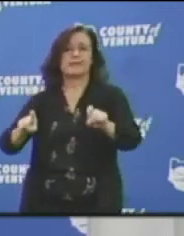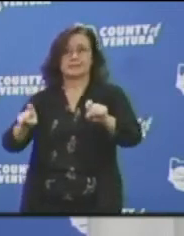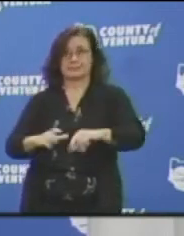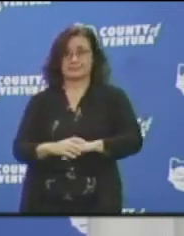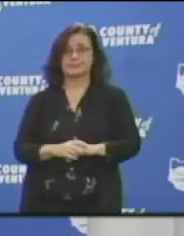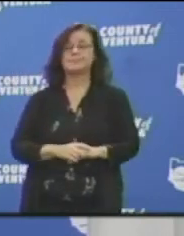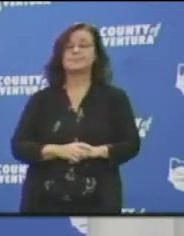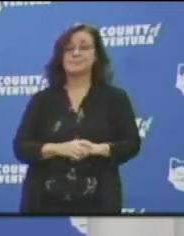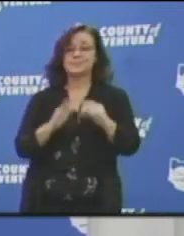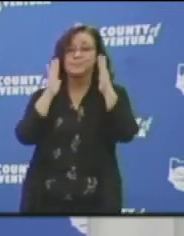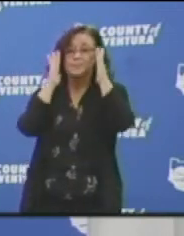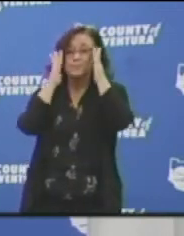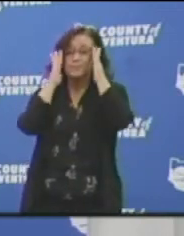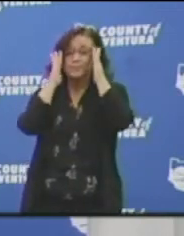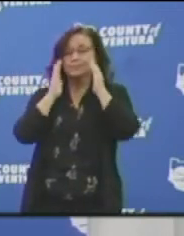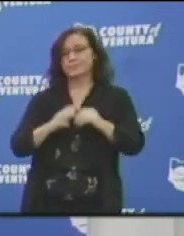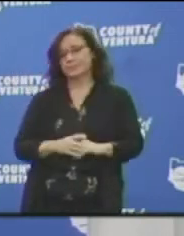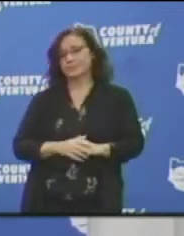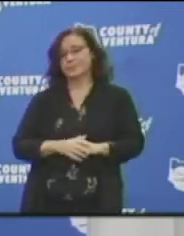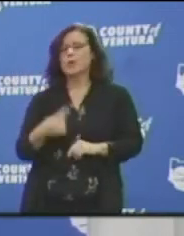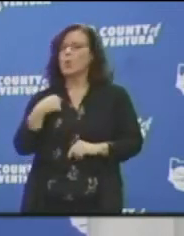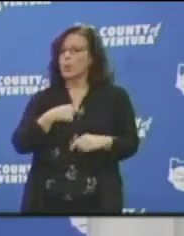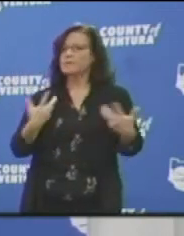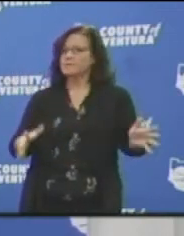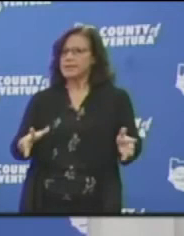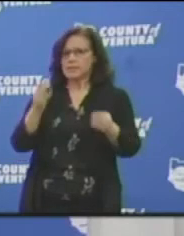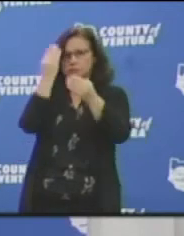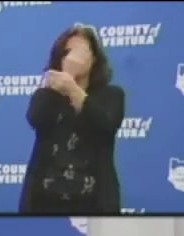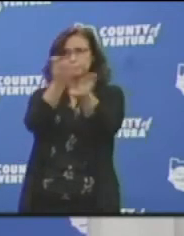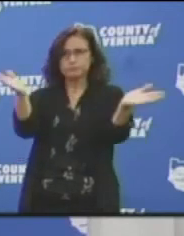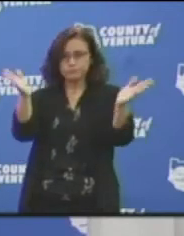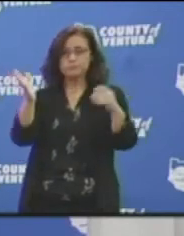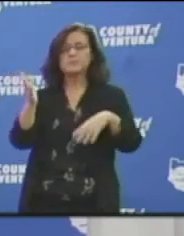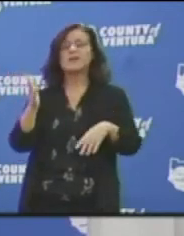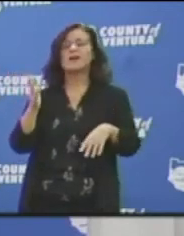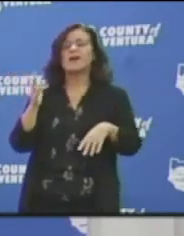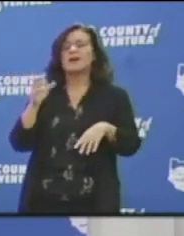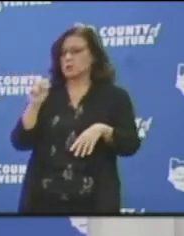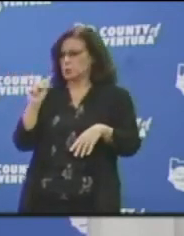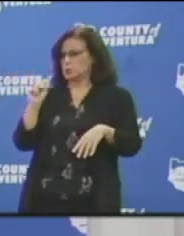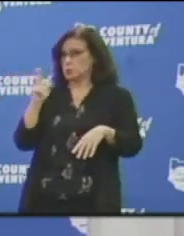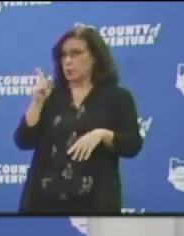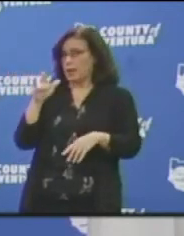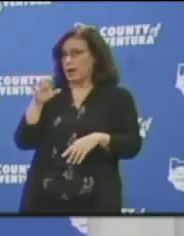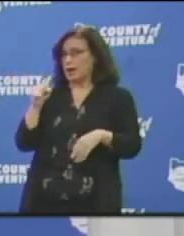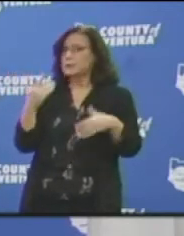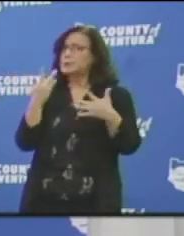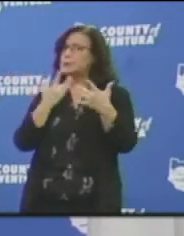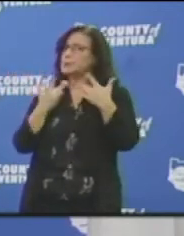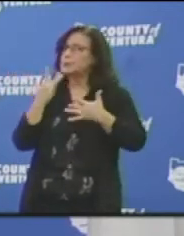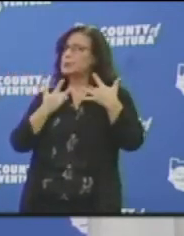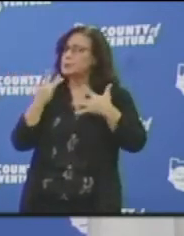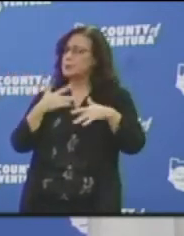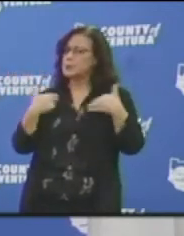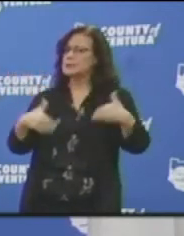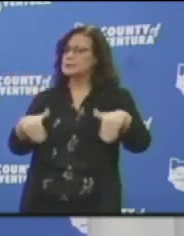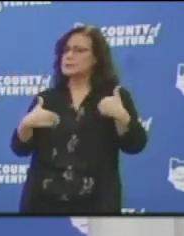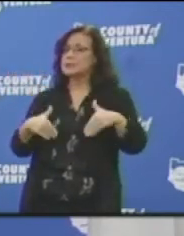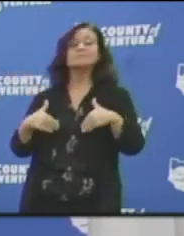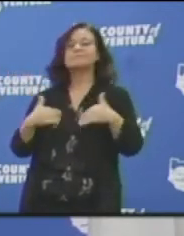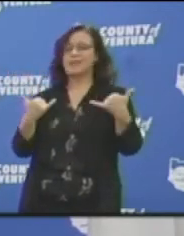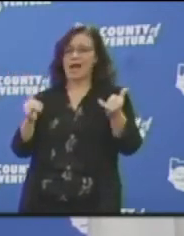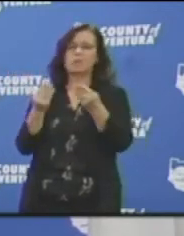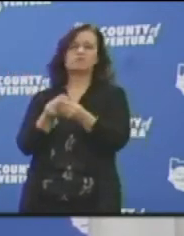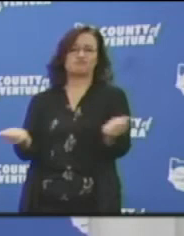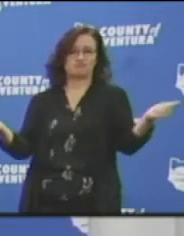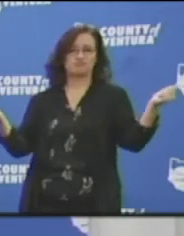As reported prior, we've had some supply chain issues. We have remedied those